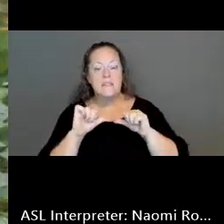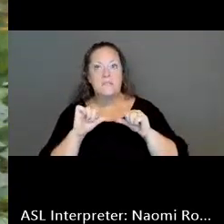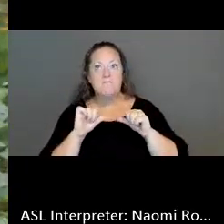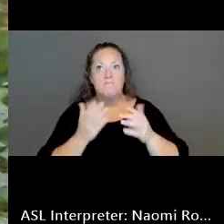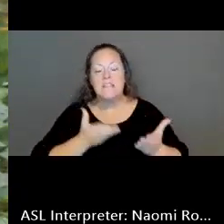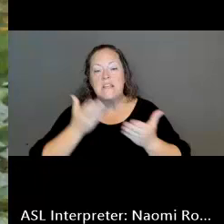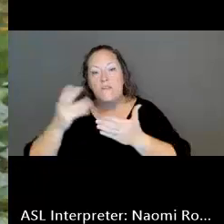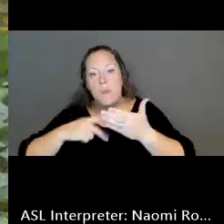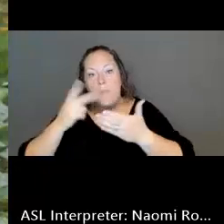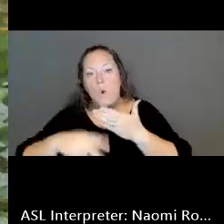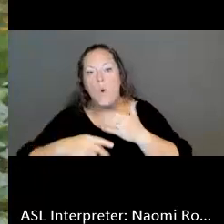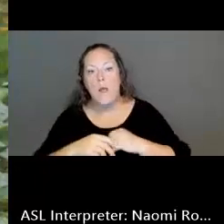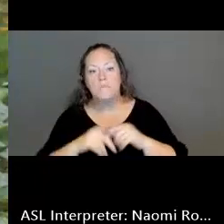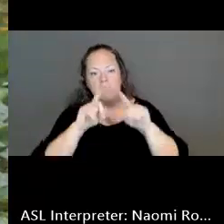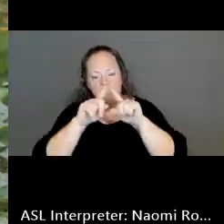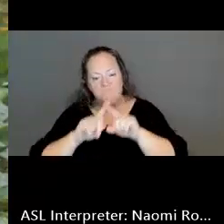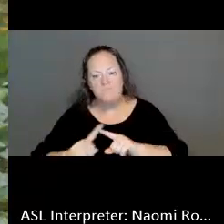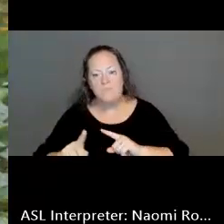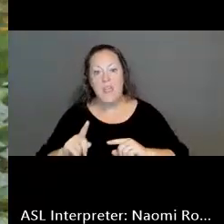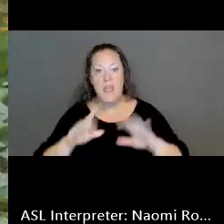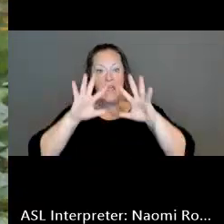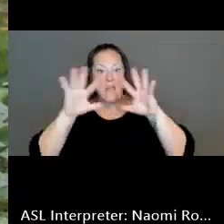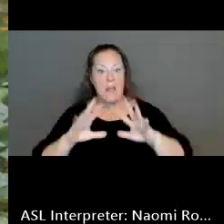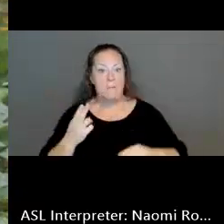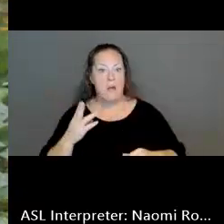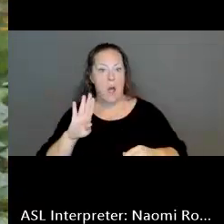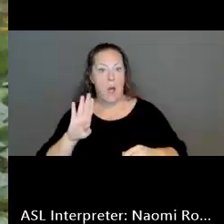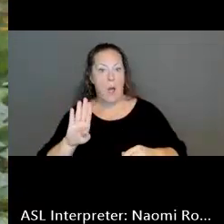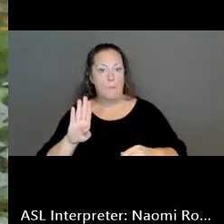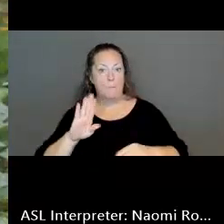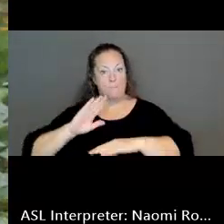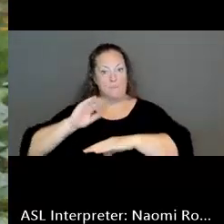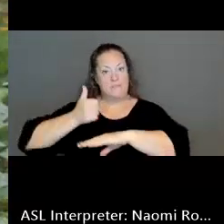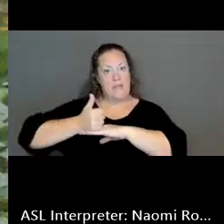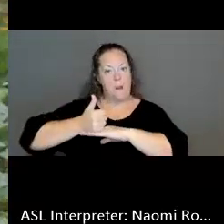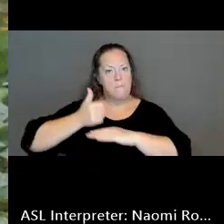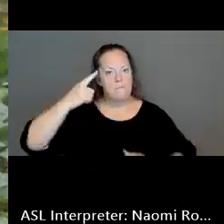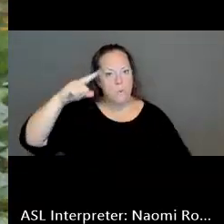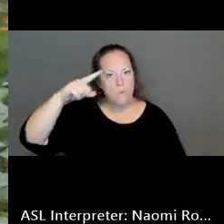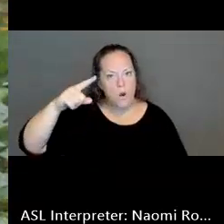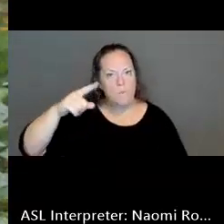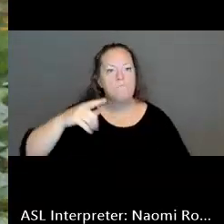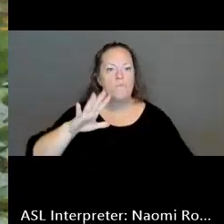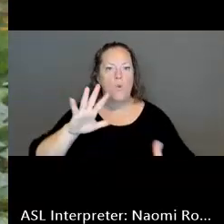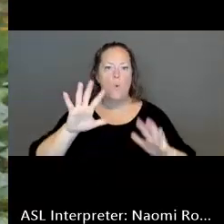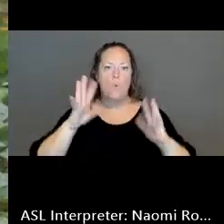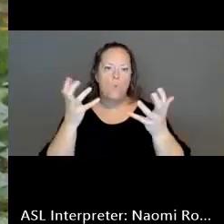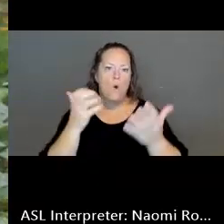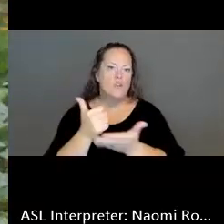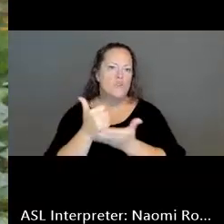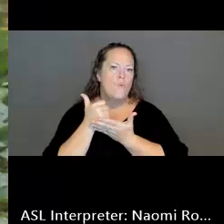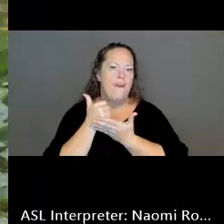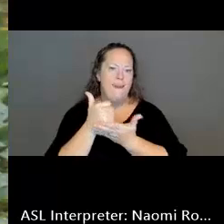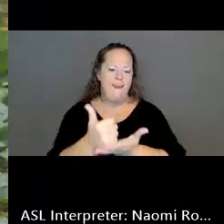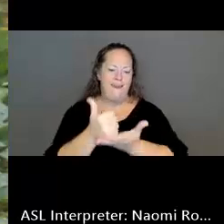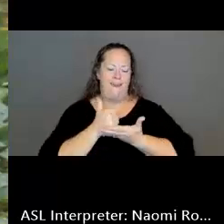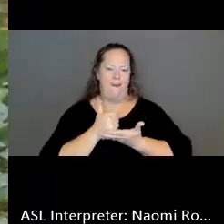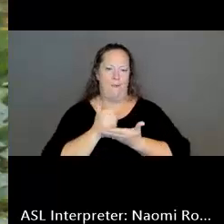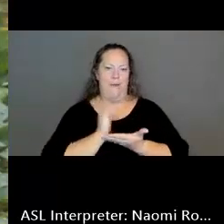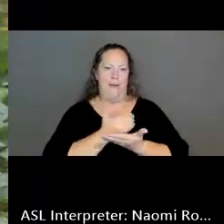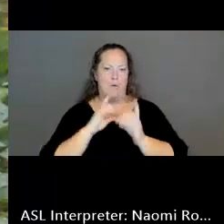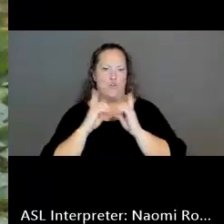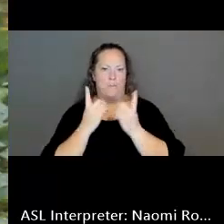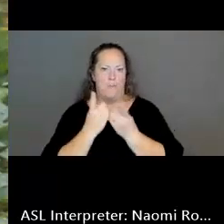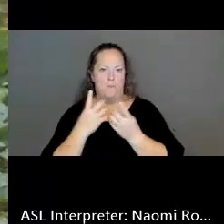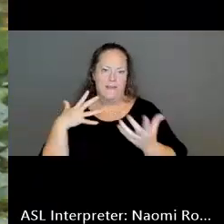programs. And the Climate Hubs were established really to help our department integrate climate